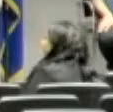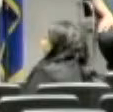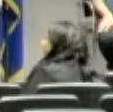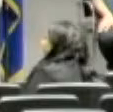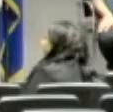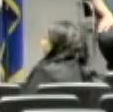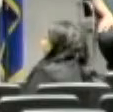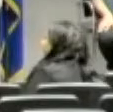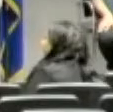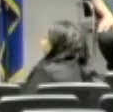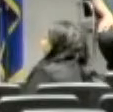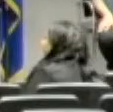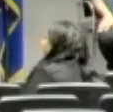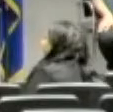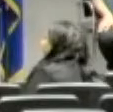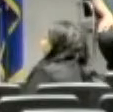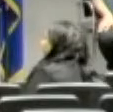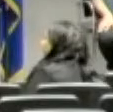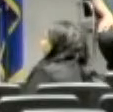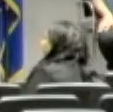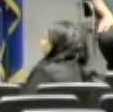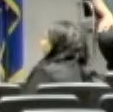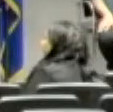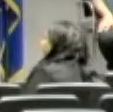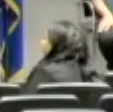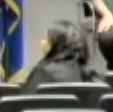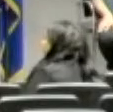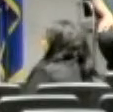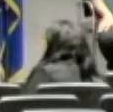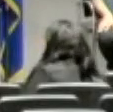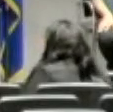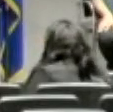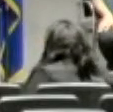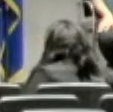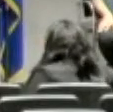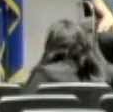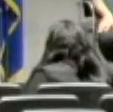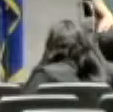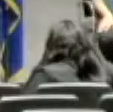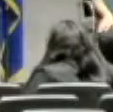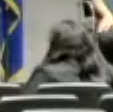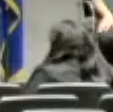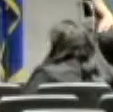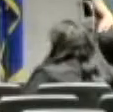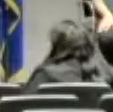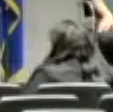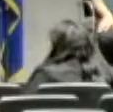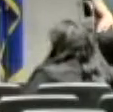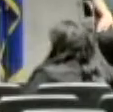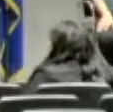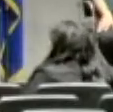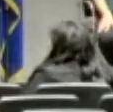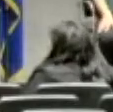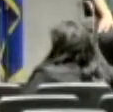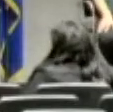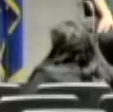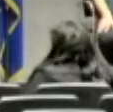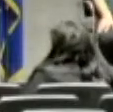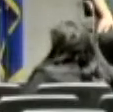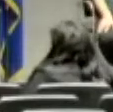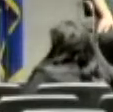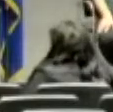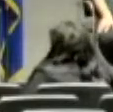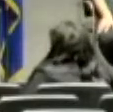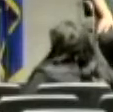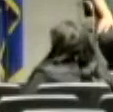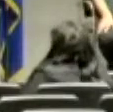All right, I know the conversations will continue. I wanna draw your attention to a survey